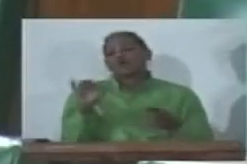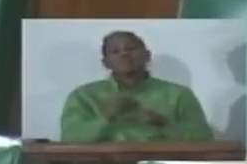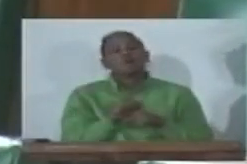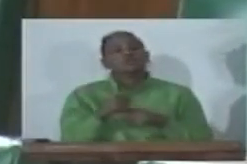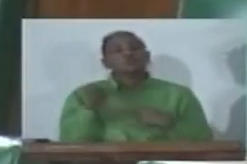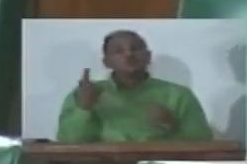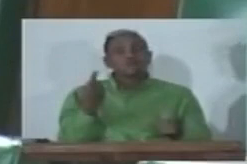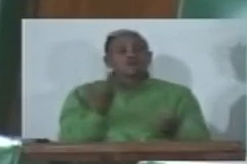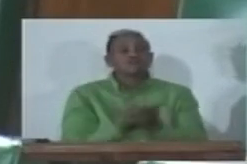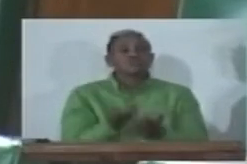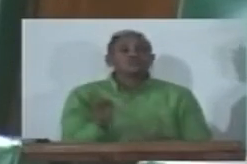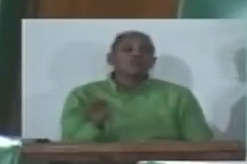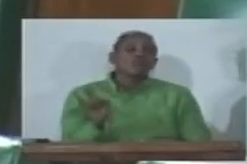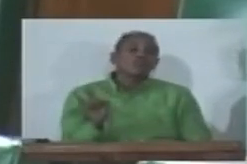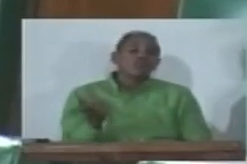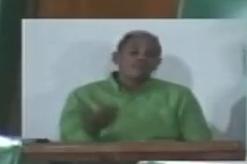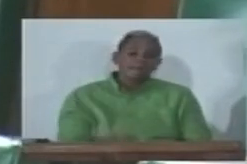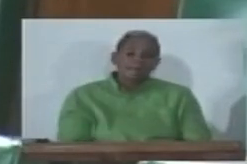done.